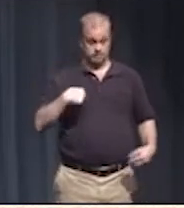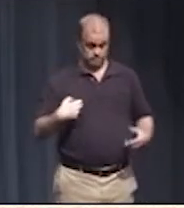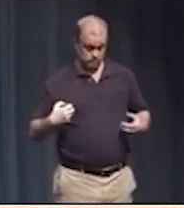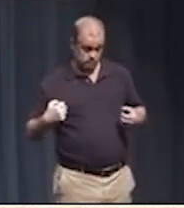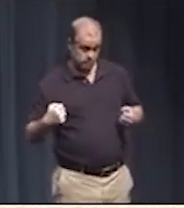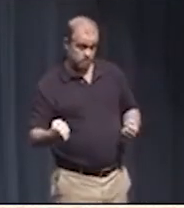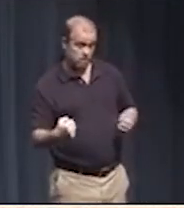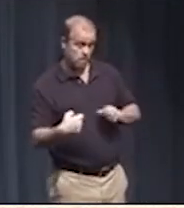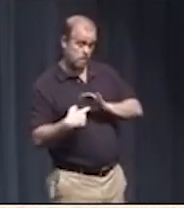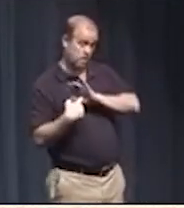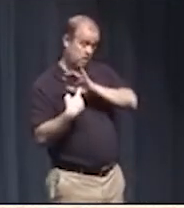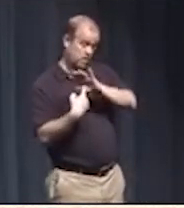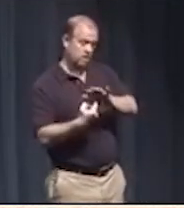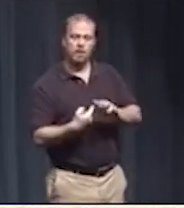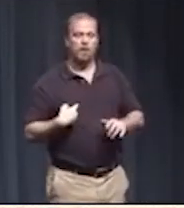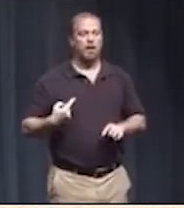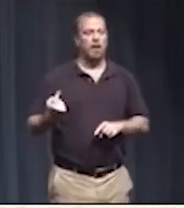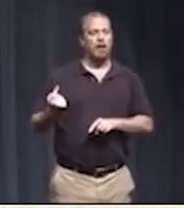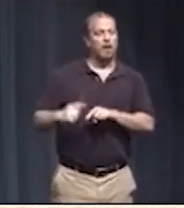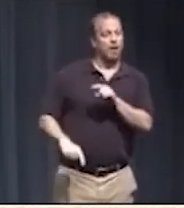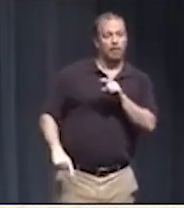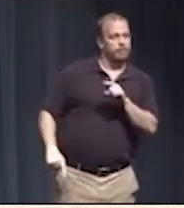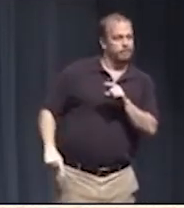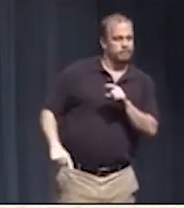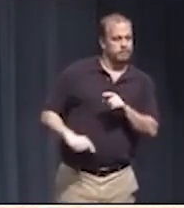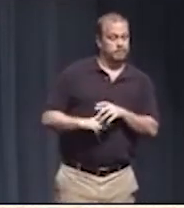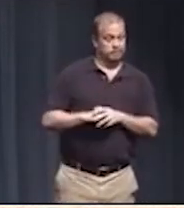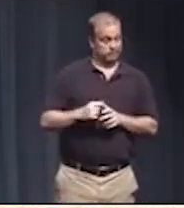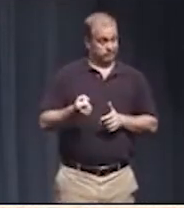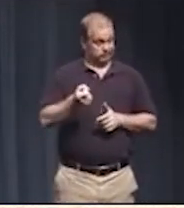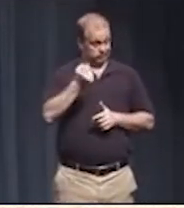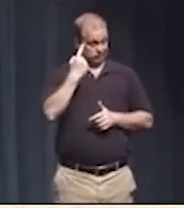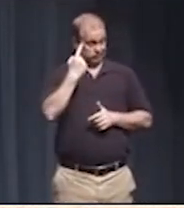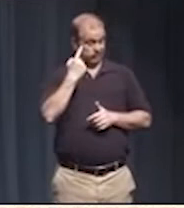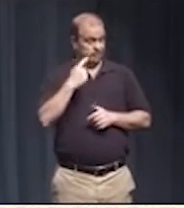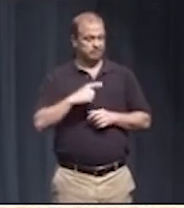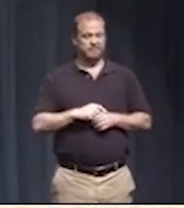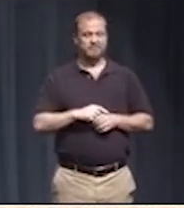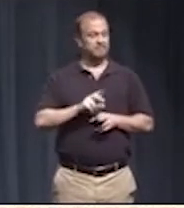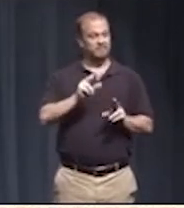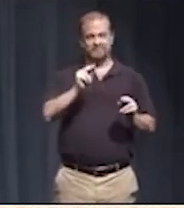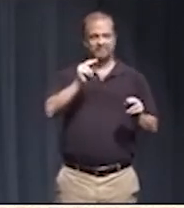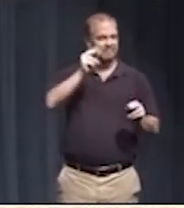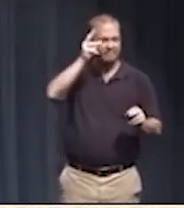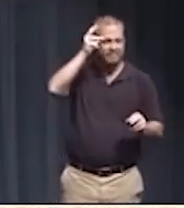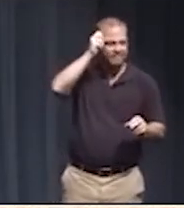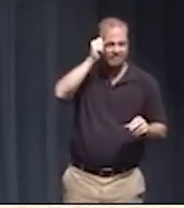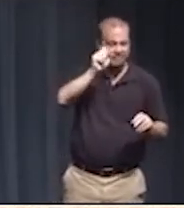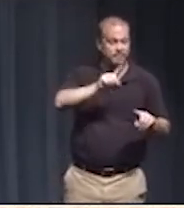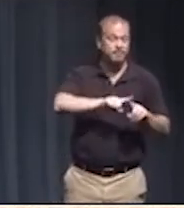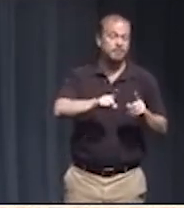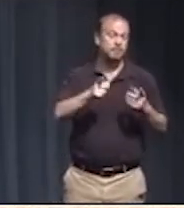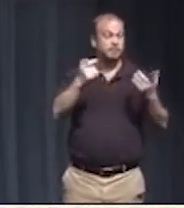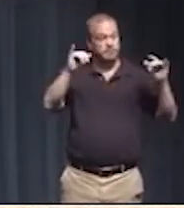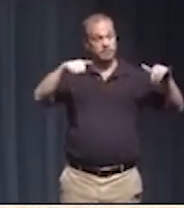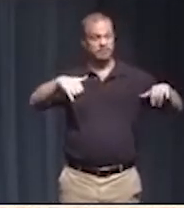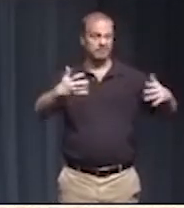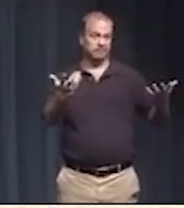weakness. Make sense? Not really, but it's the way it is.